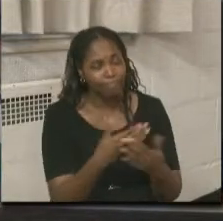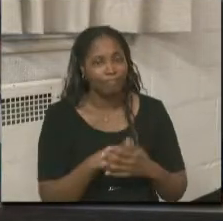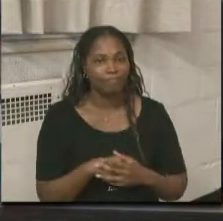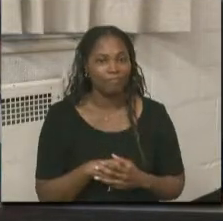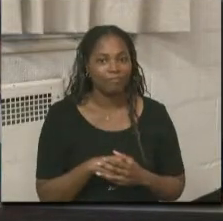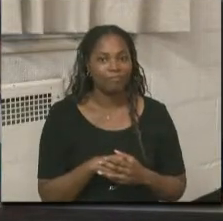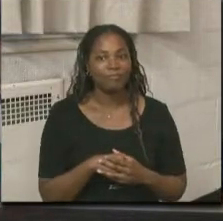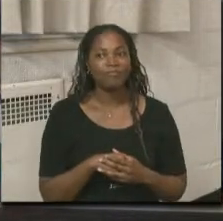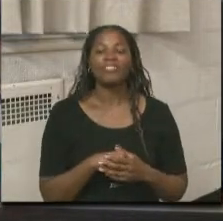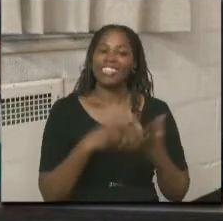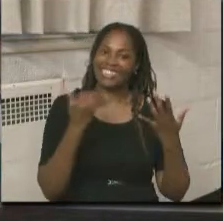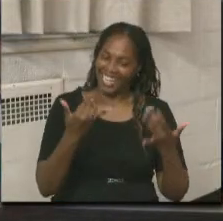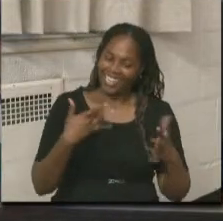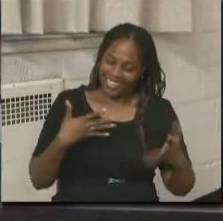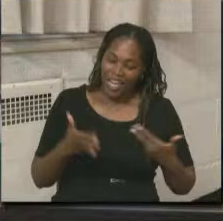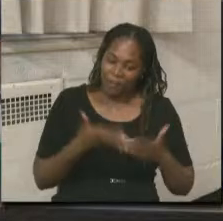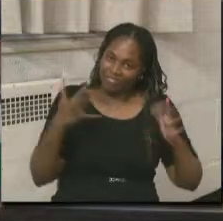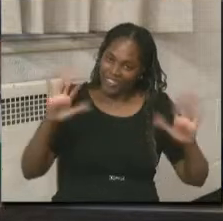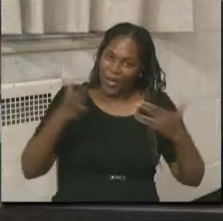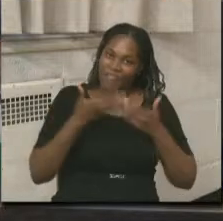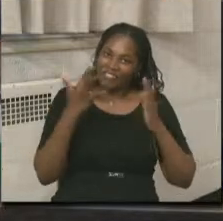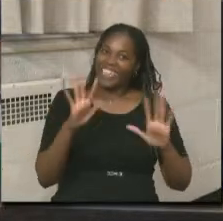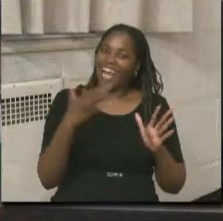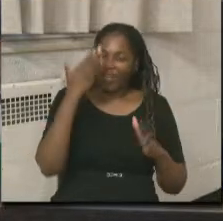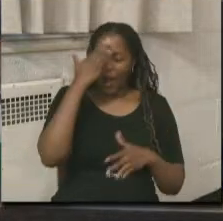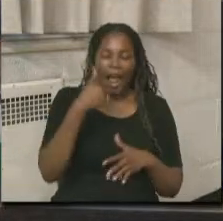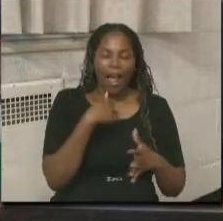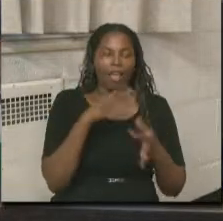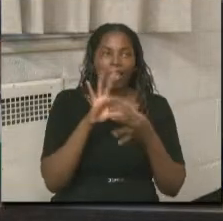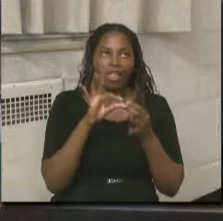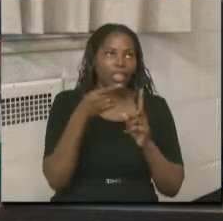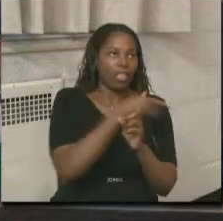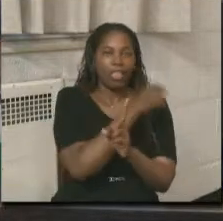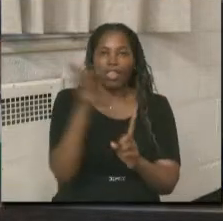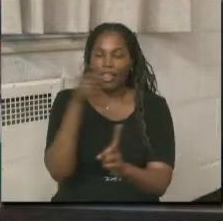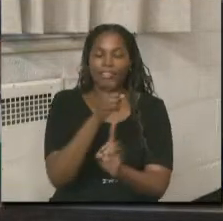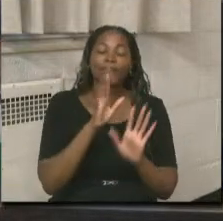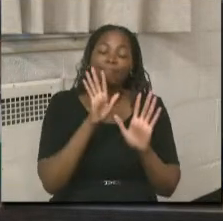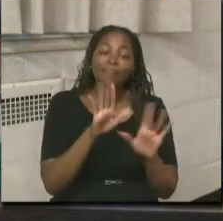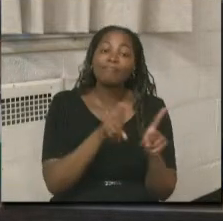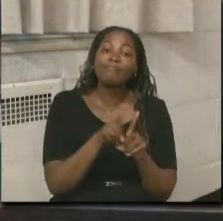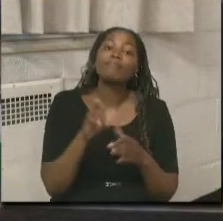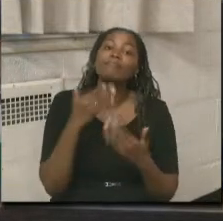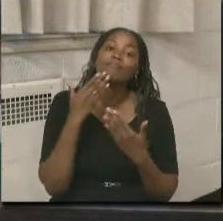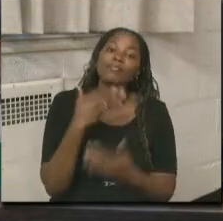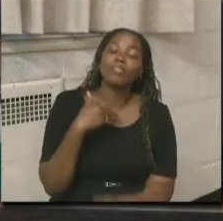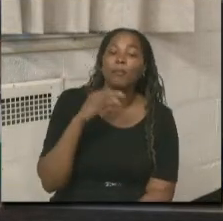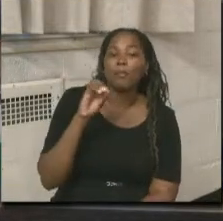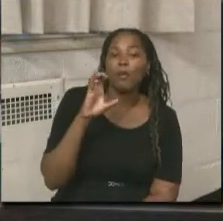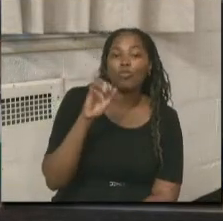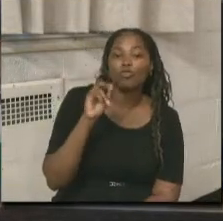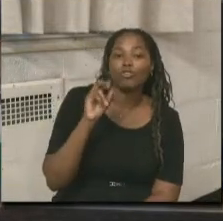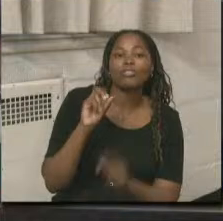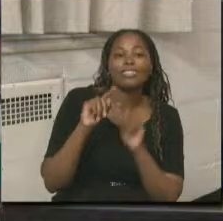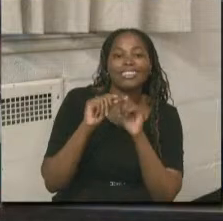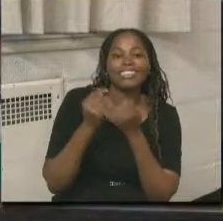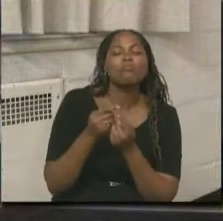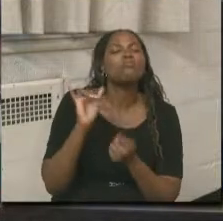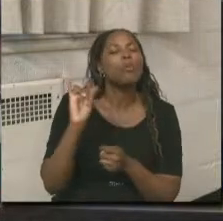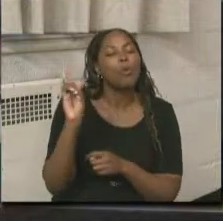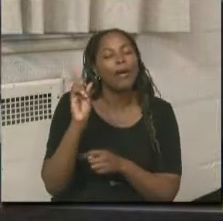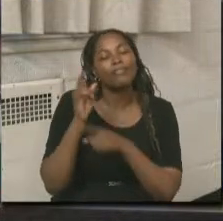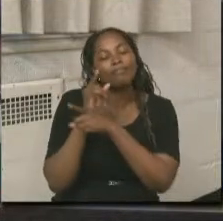I'm gonna wrap it up, y'all. Wrap it up. I'm bouncing around. I also want to thank my Oceans team. You know who they are. This is from my youth ministry at